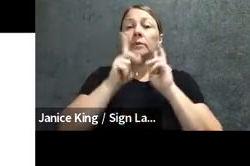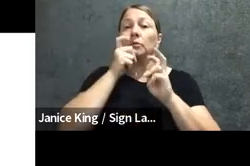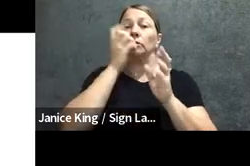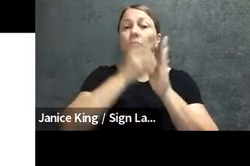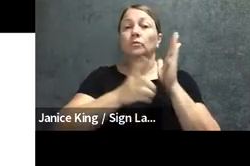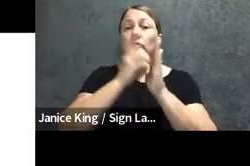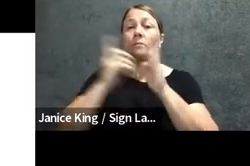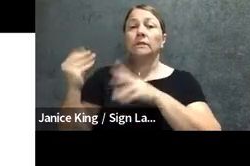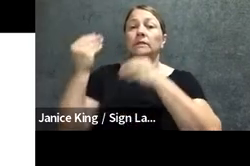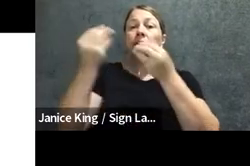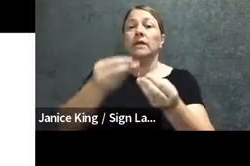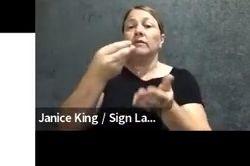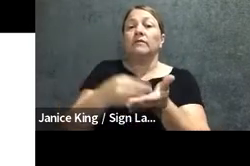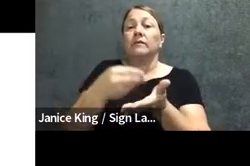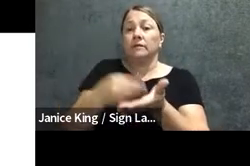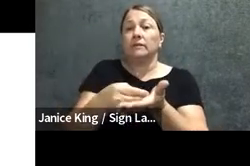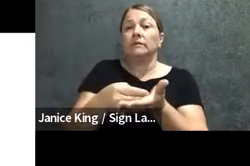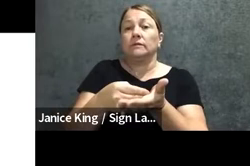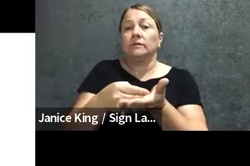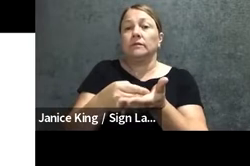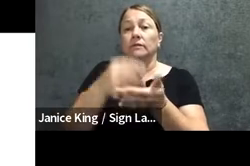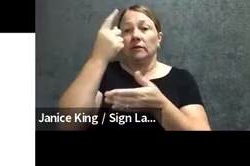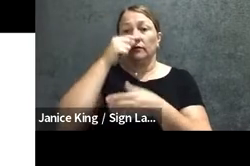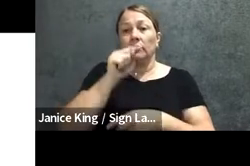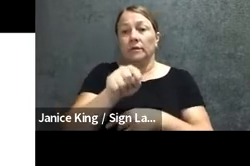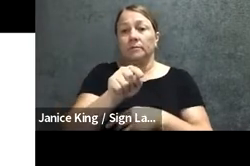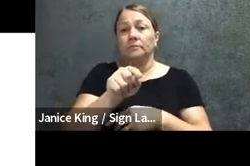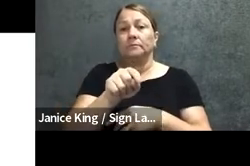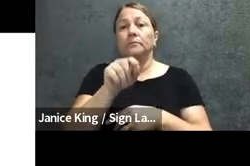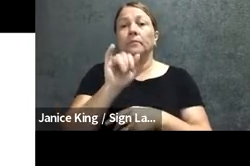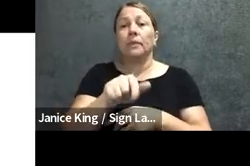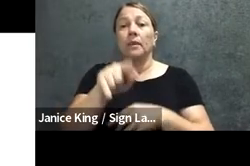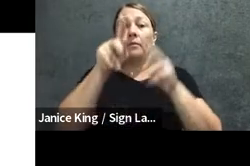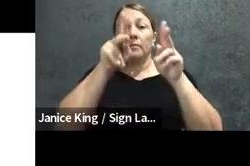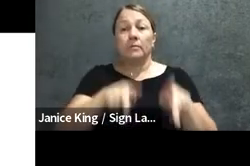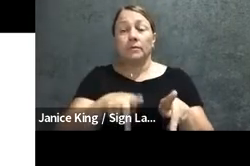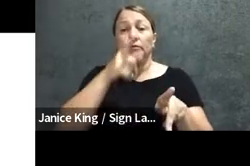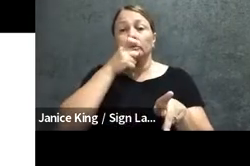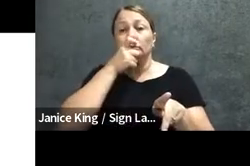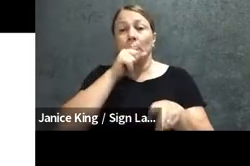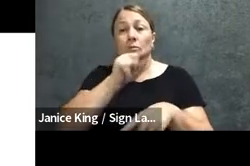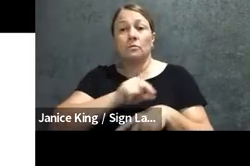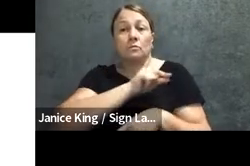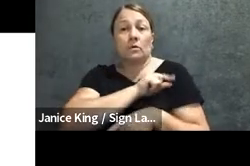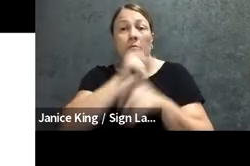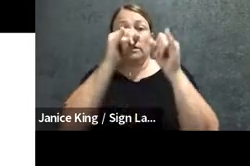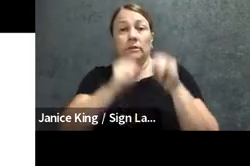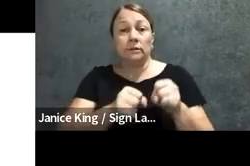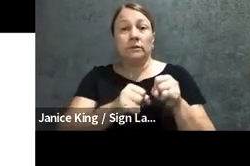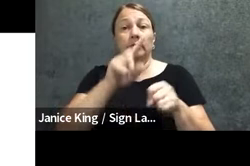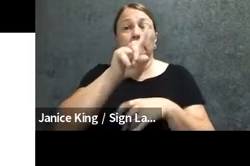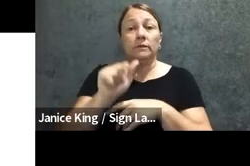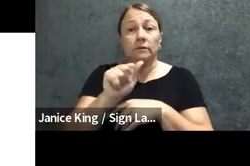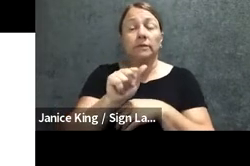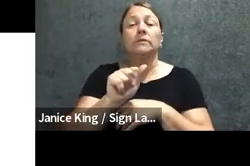504 provides that no qualified individual with a disability shall, by reason of their his or her disability, be excluded from